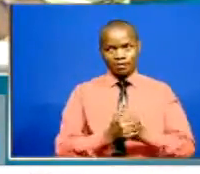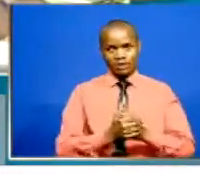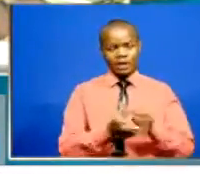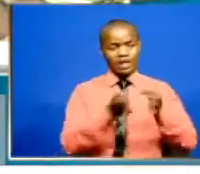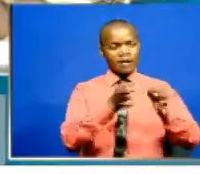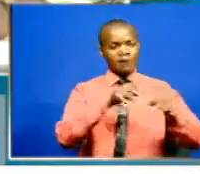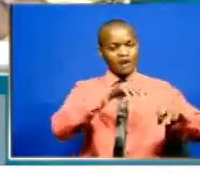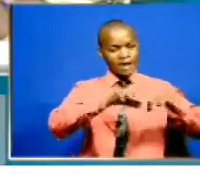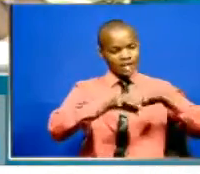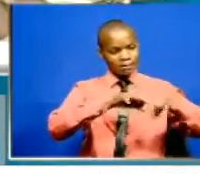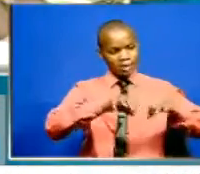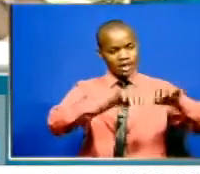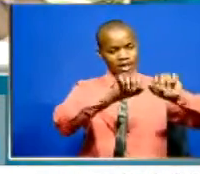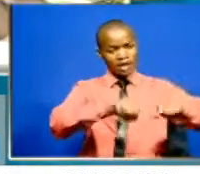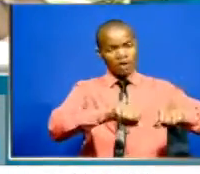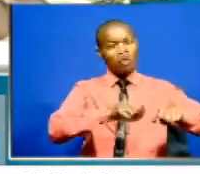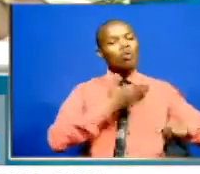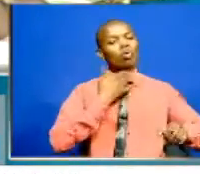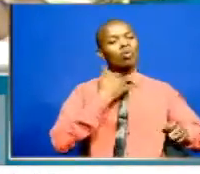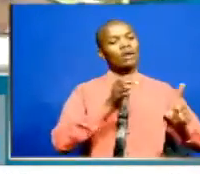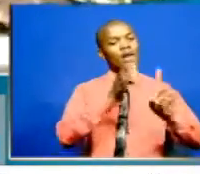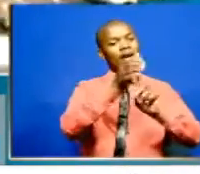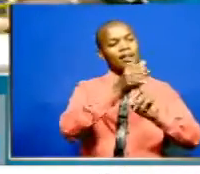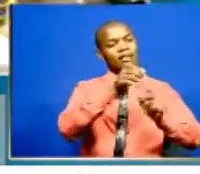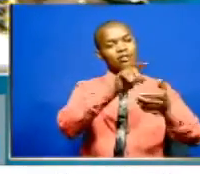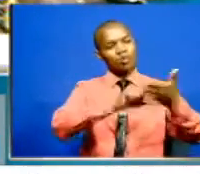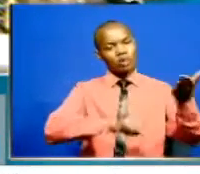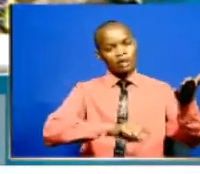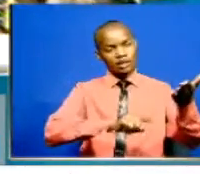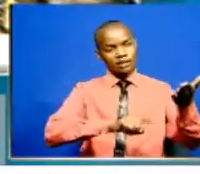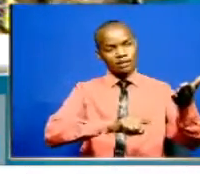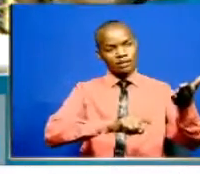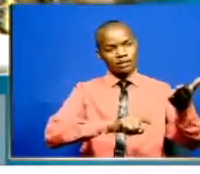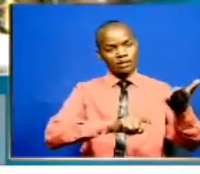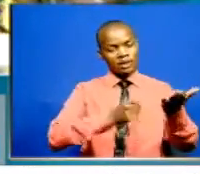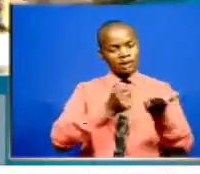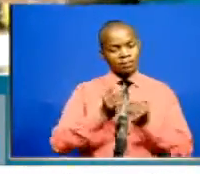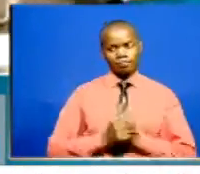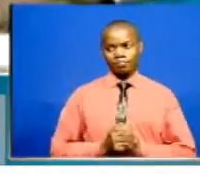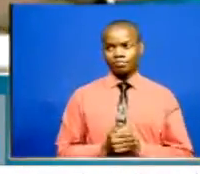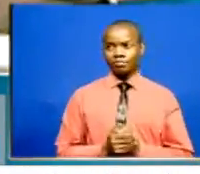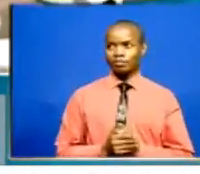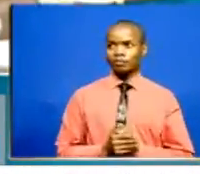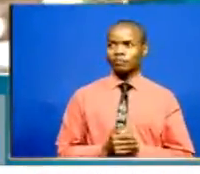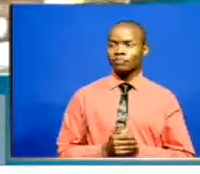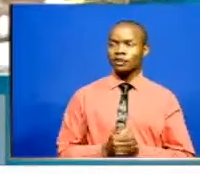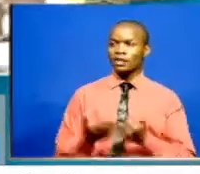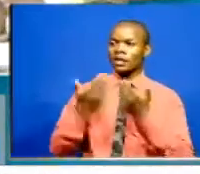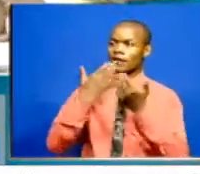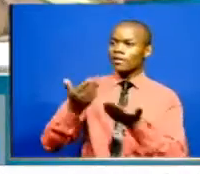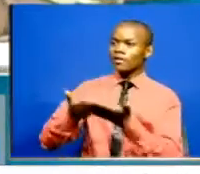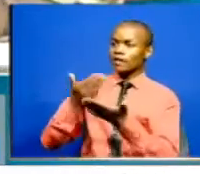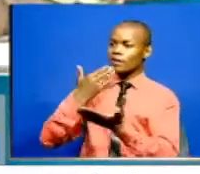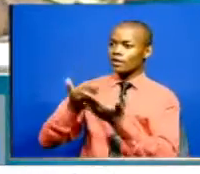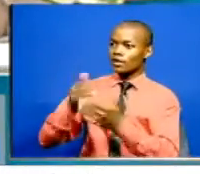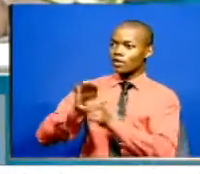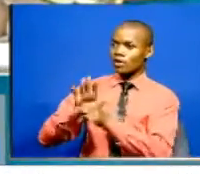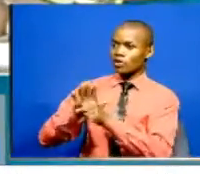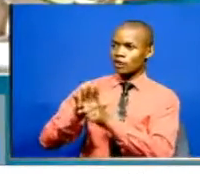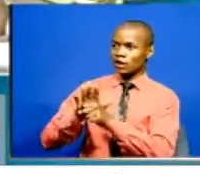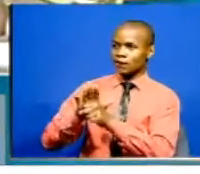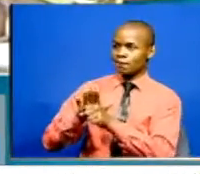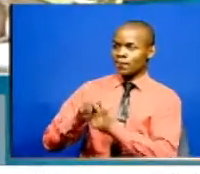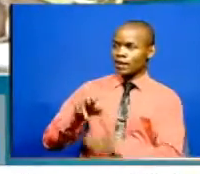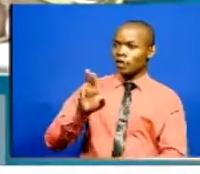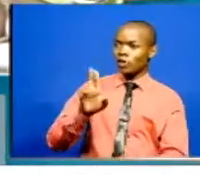the things that you want to achieve in that summit. Yeah. Thank you so much. The United